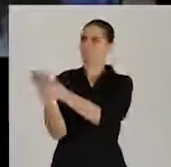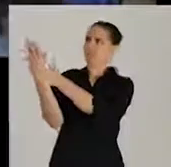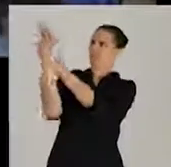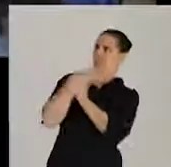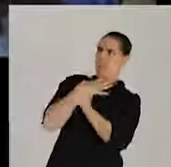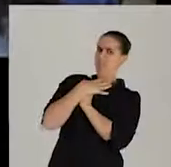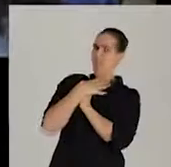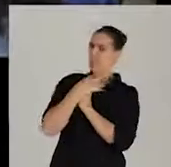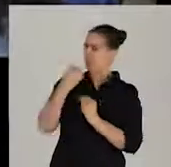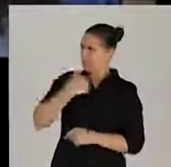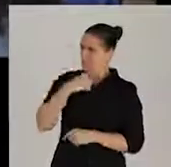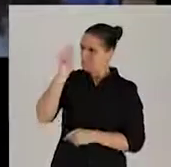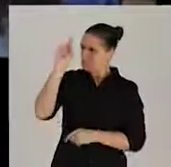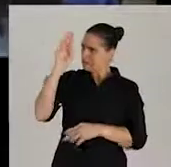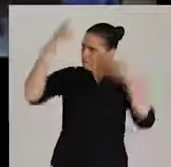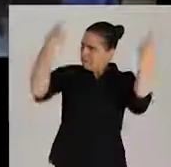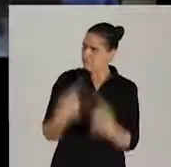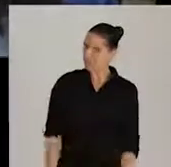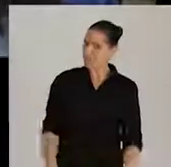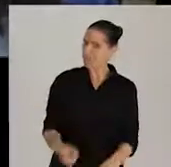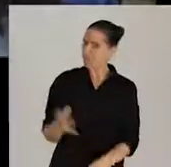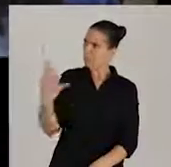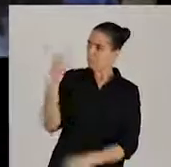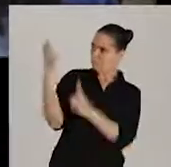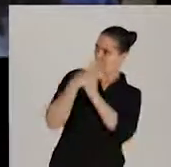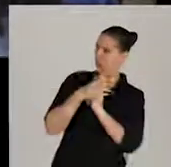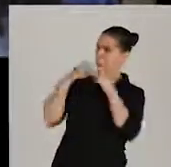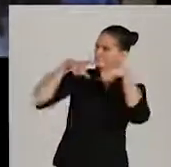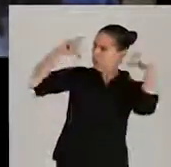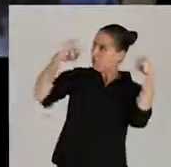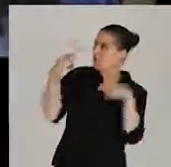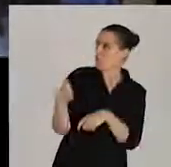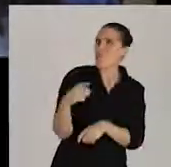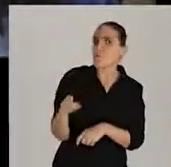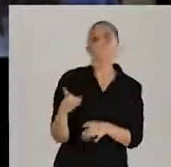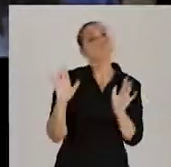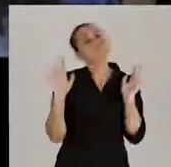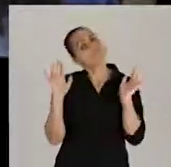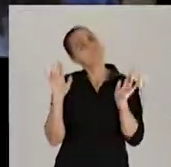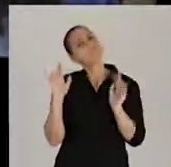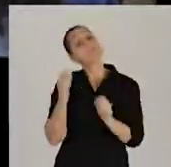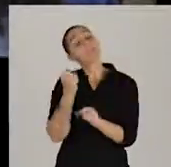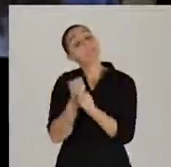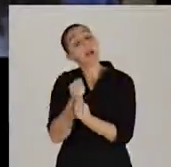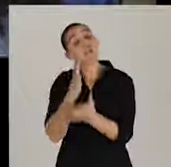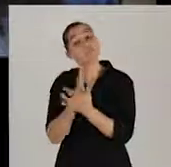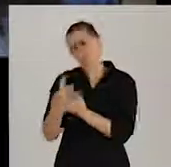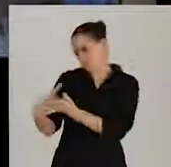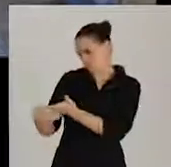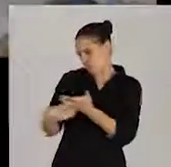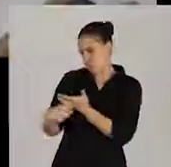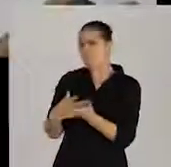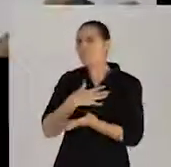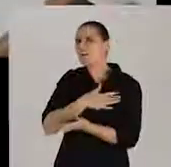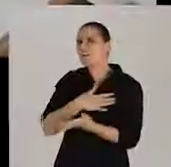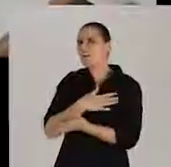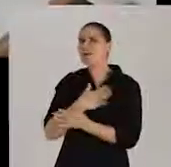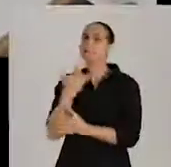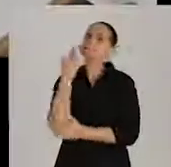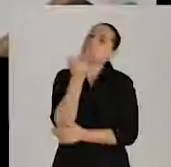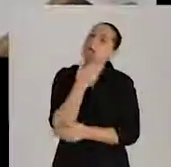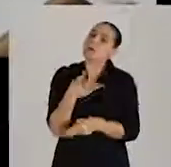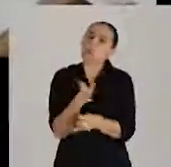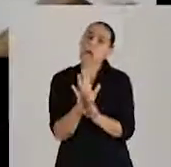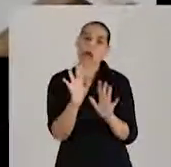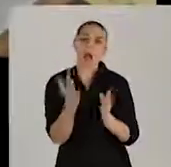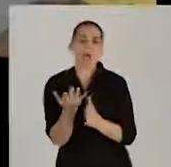It's important for you to be aware of these issues and discuss ways to approach and communicate with patients to